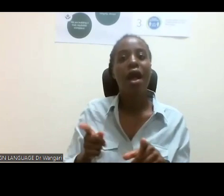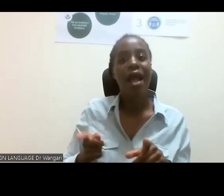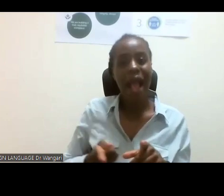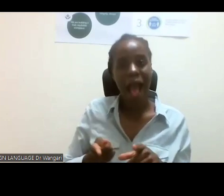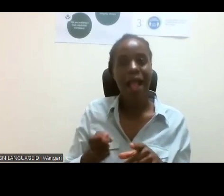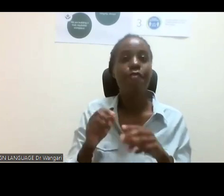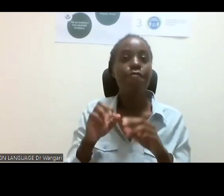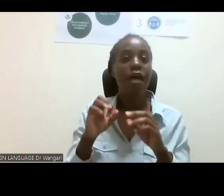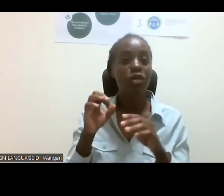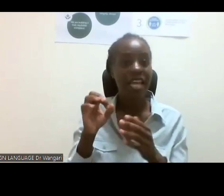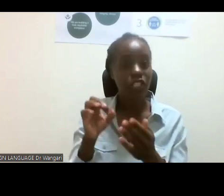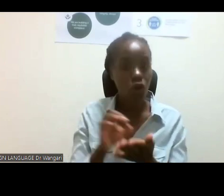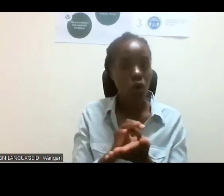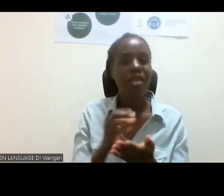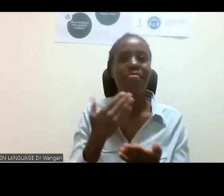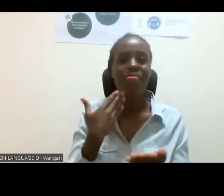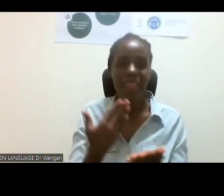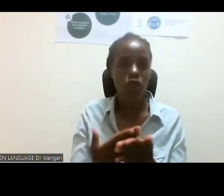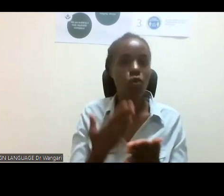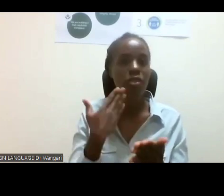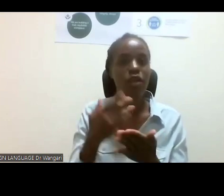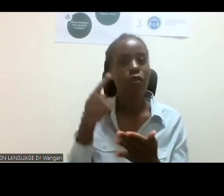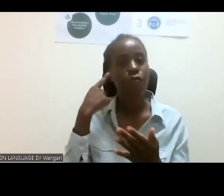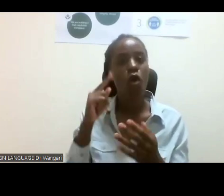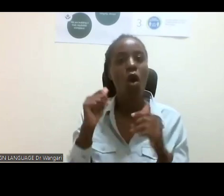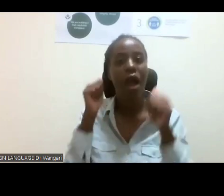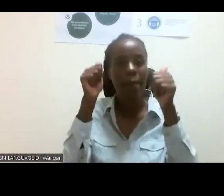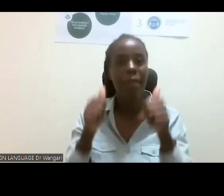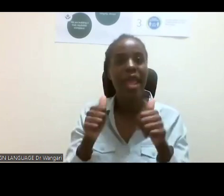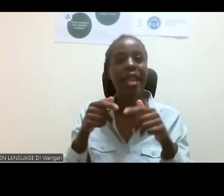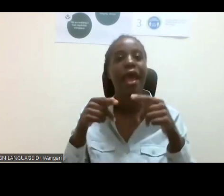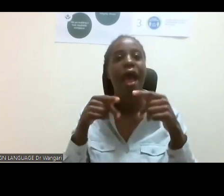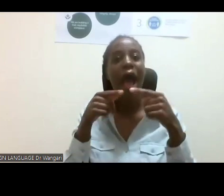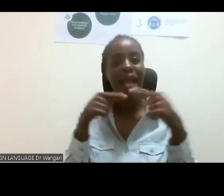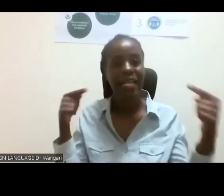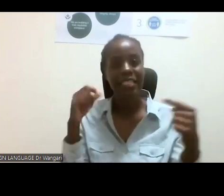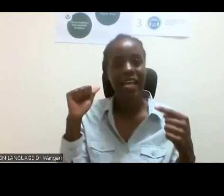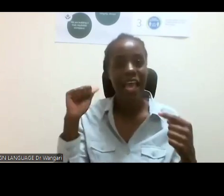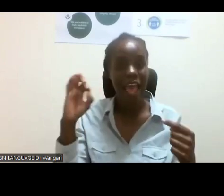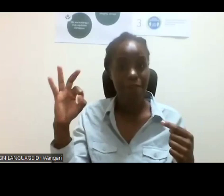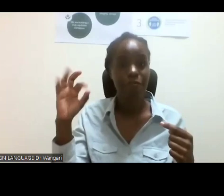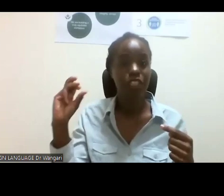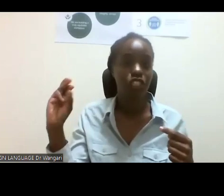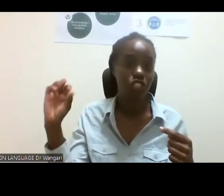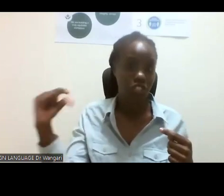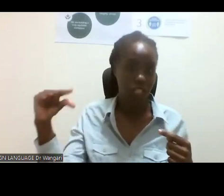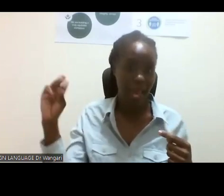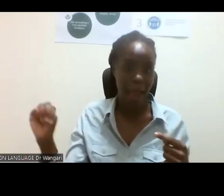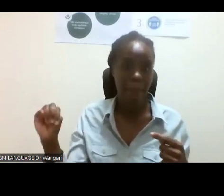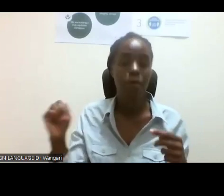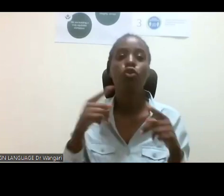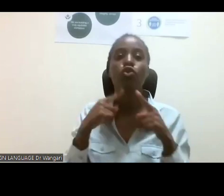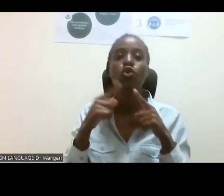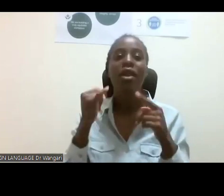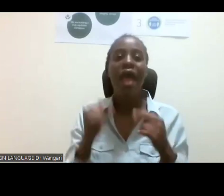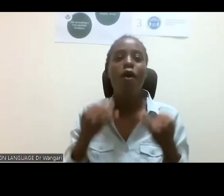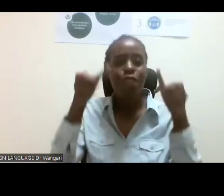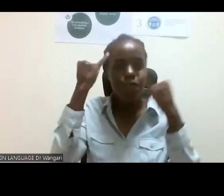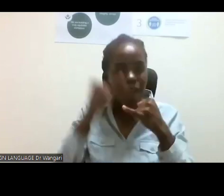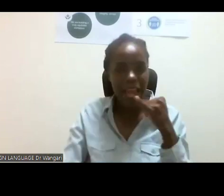and stewardship in the campaign against FGM. In this regard, my clarion call to everyone listening